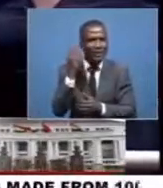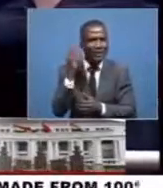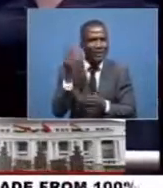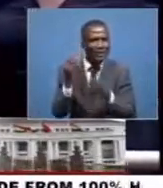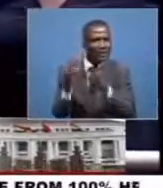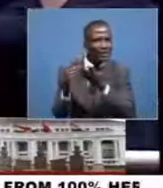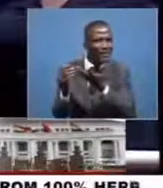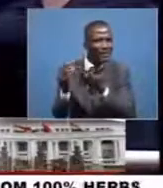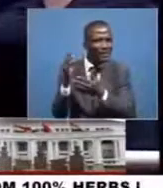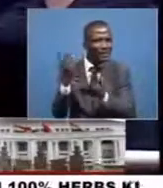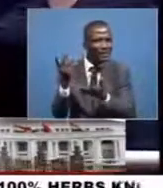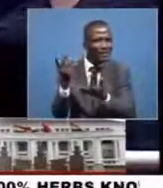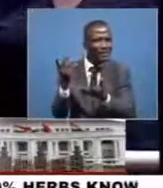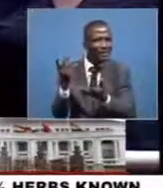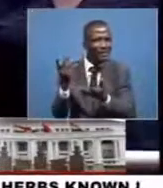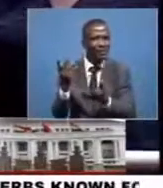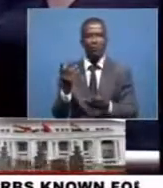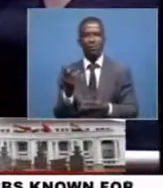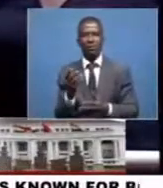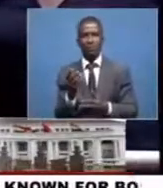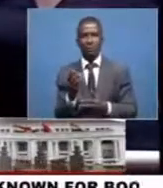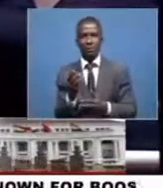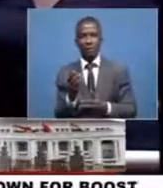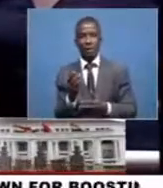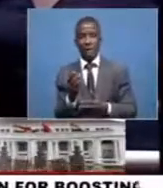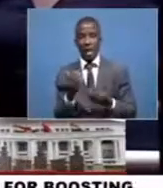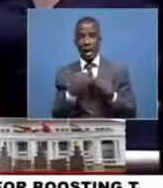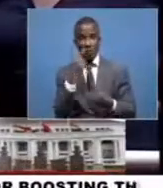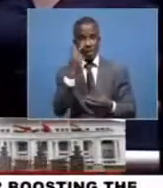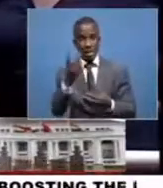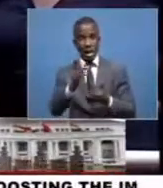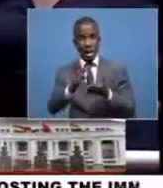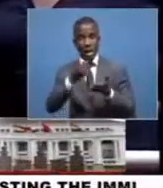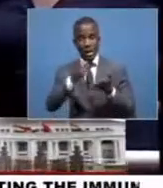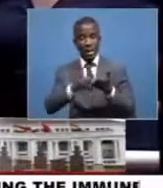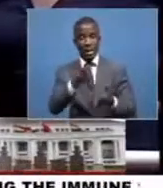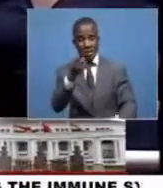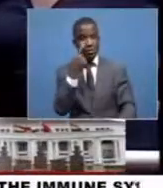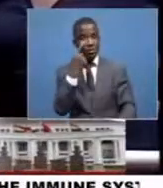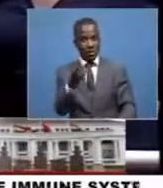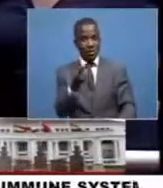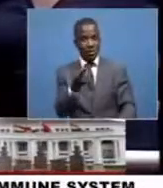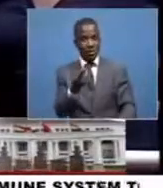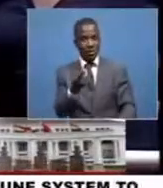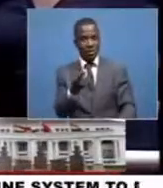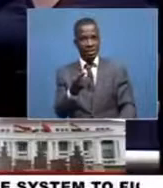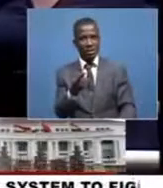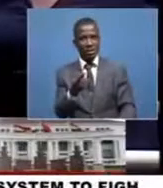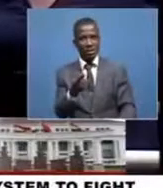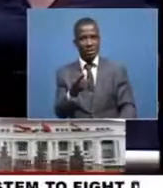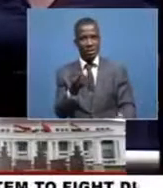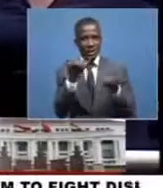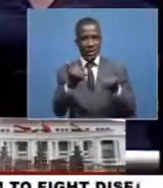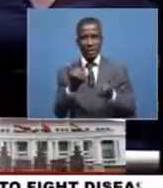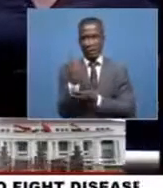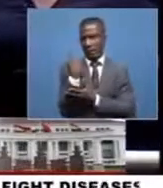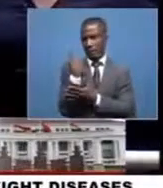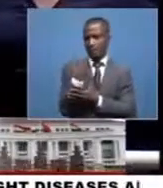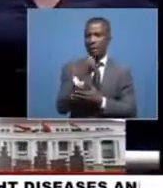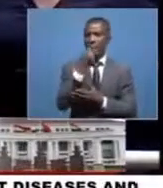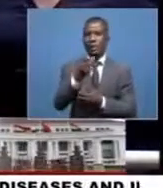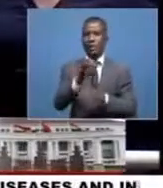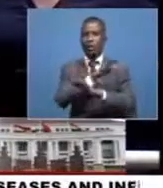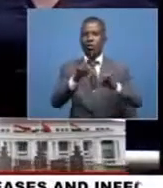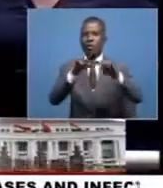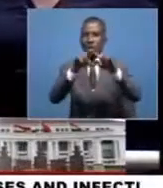Have you seen the reliefs have you read the reliefs? Yes, I am saying that you just said that you are not basing,